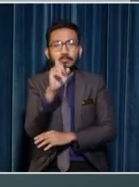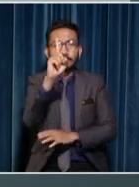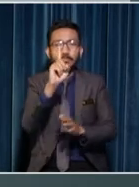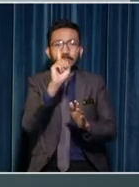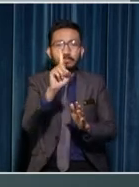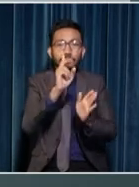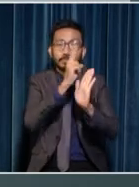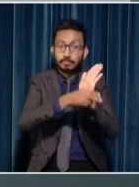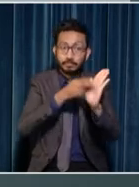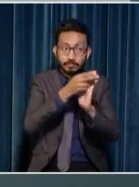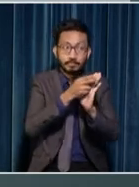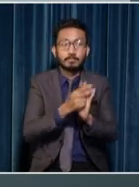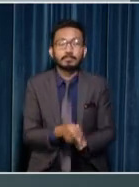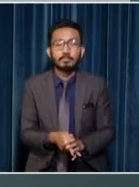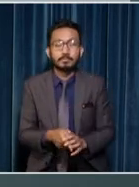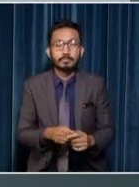equals 1 hour.